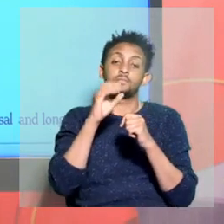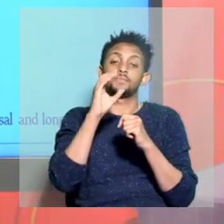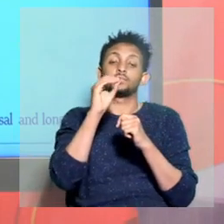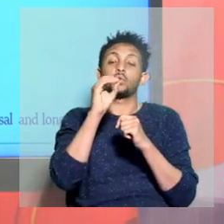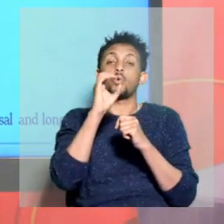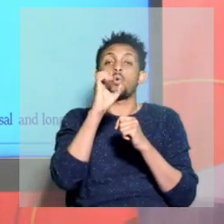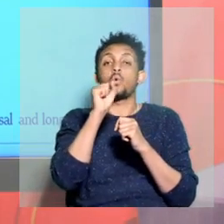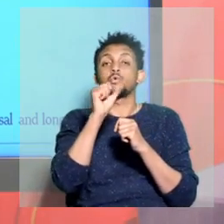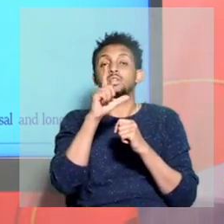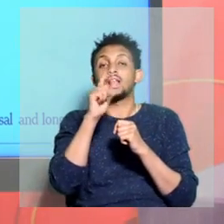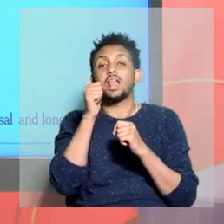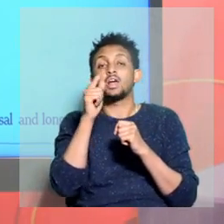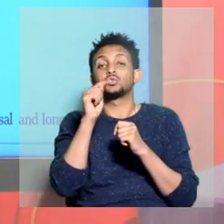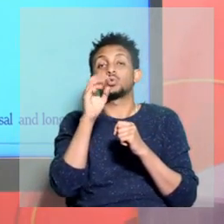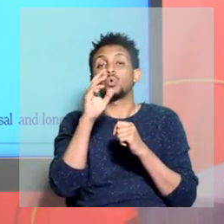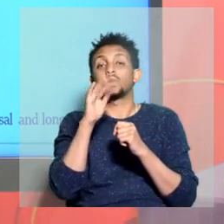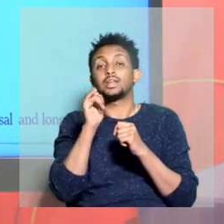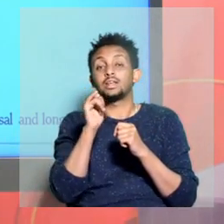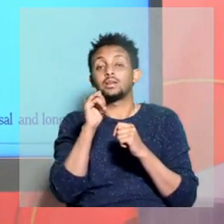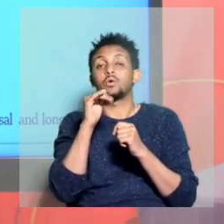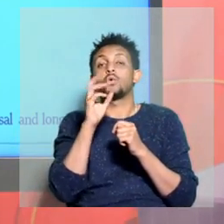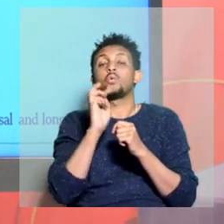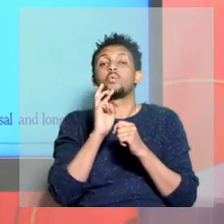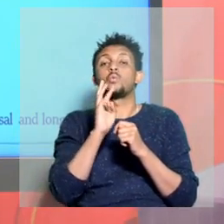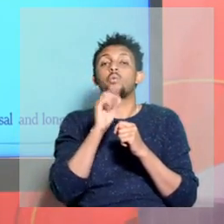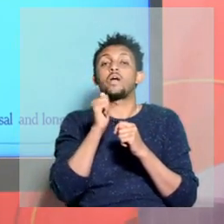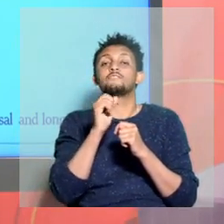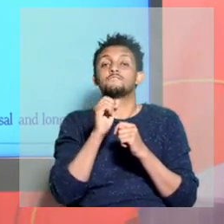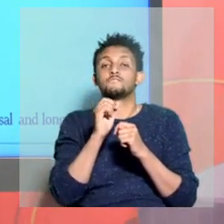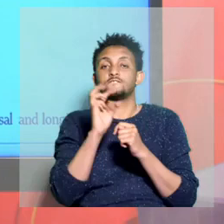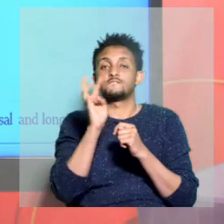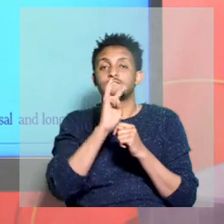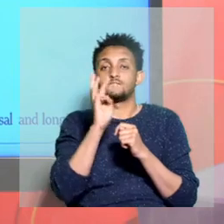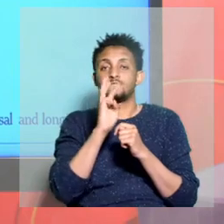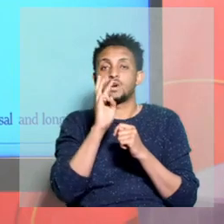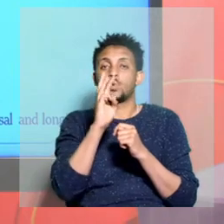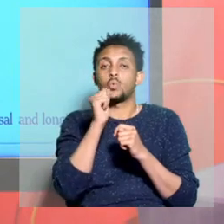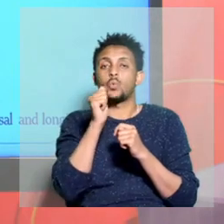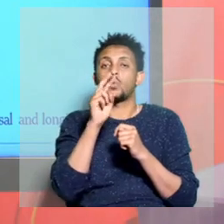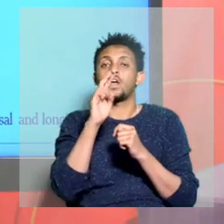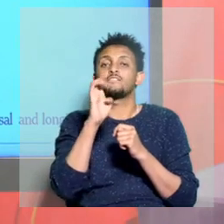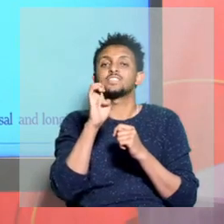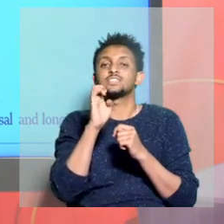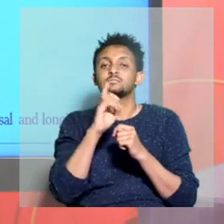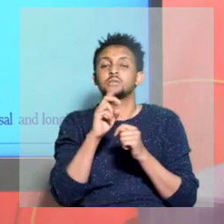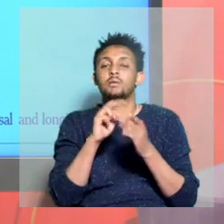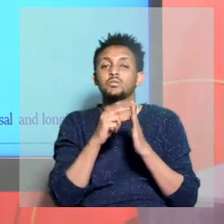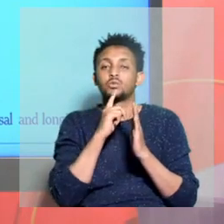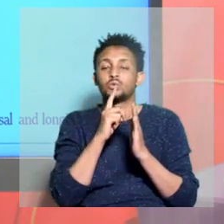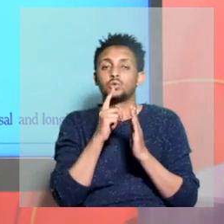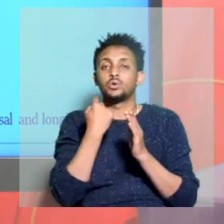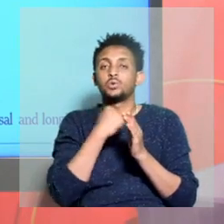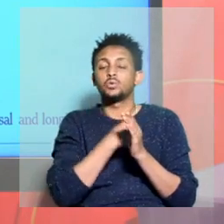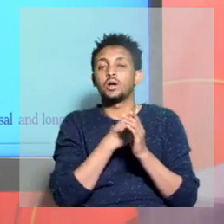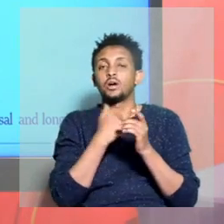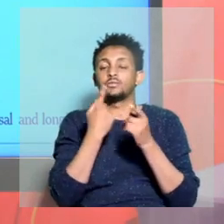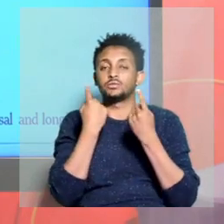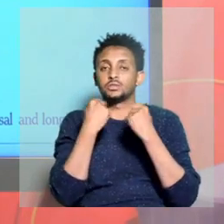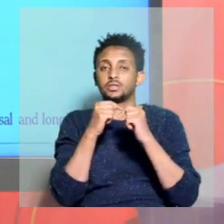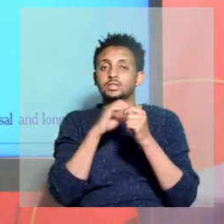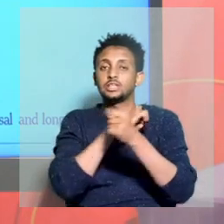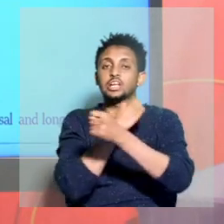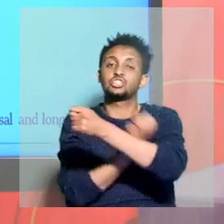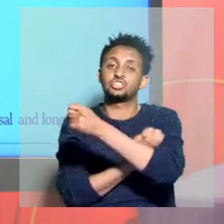oscillatory motion. Now let's try to see about waves. What does it mean by waves? Well, waves are